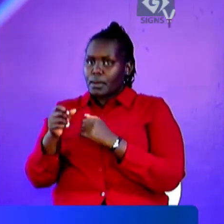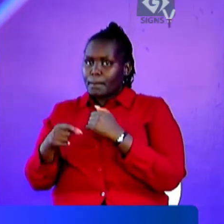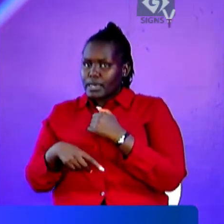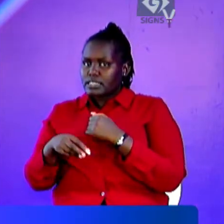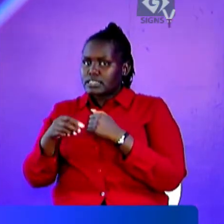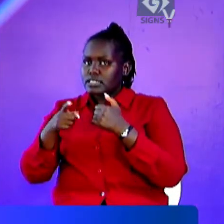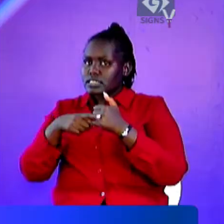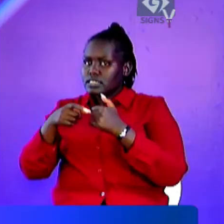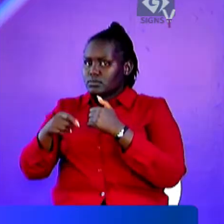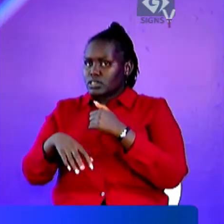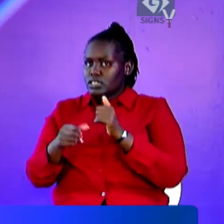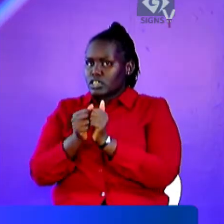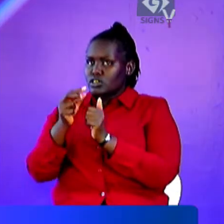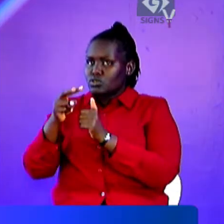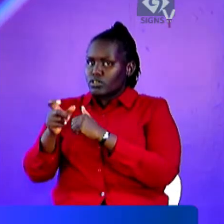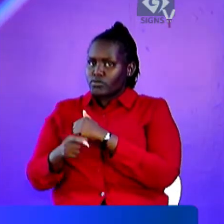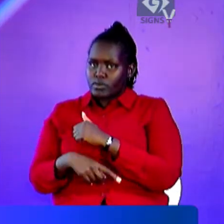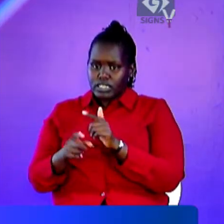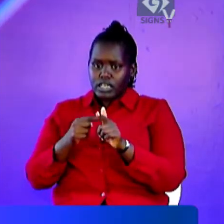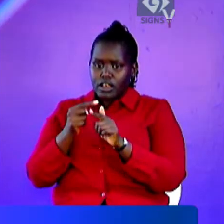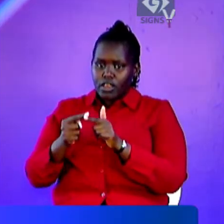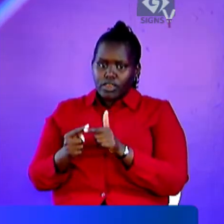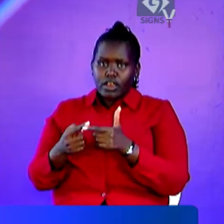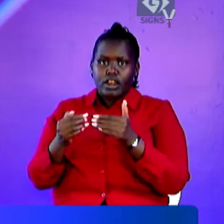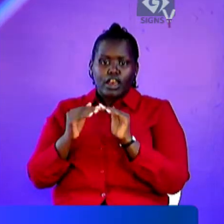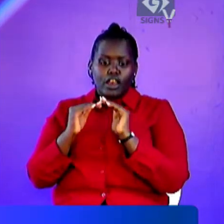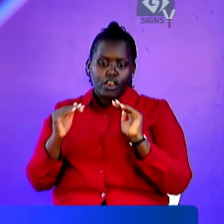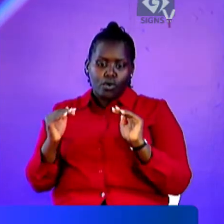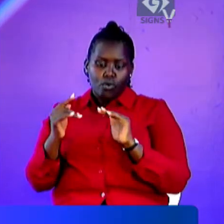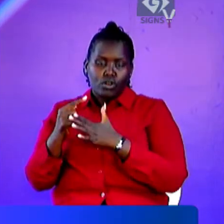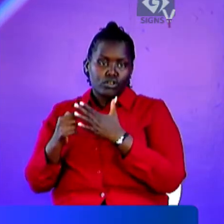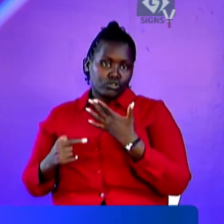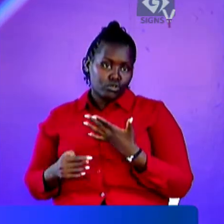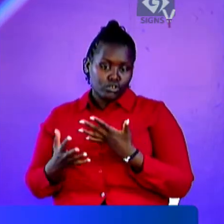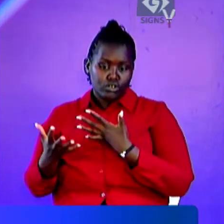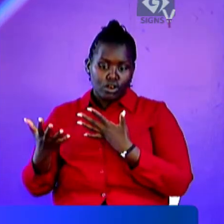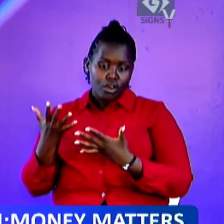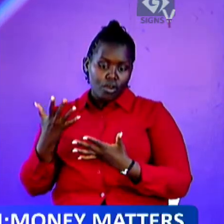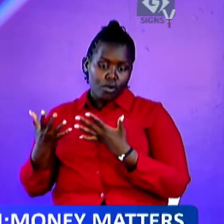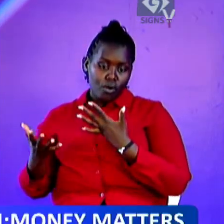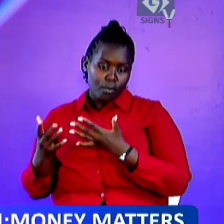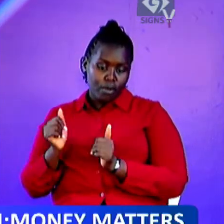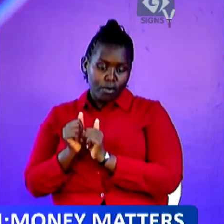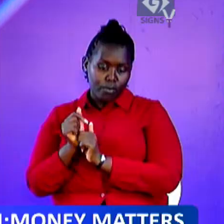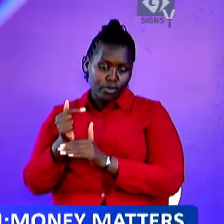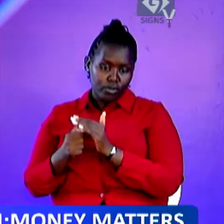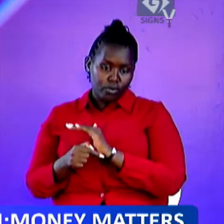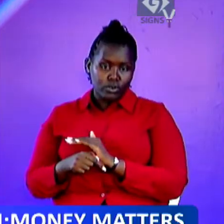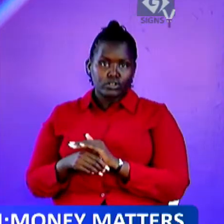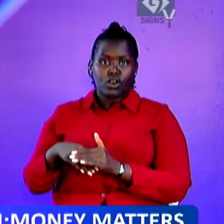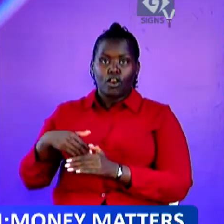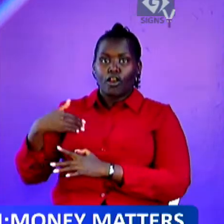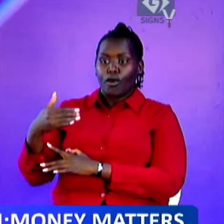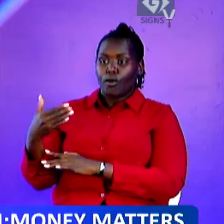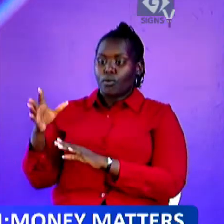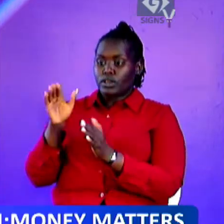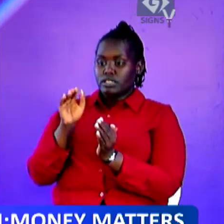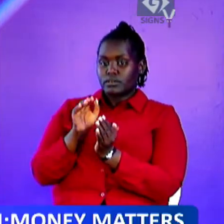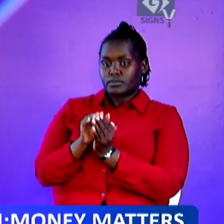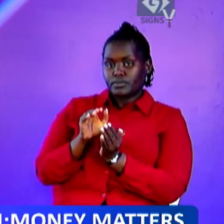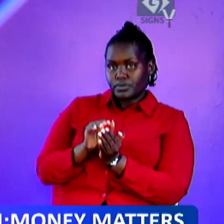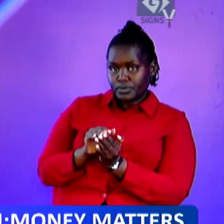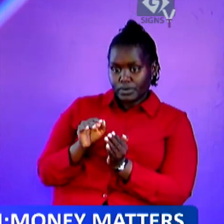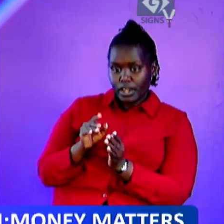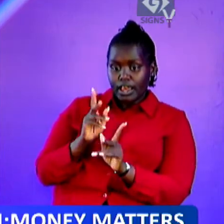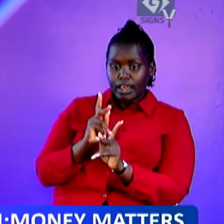Yeah. And let me equate it to, or compare that to your regular fixed deposit. And let me use